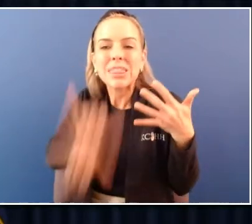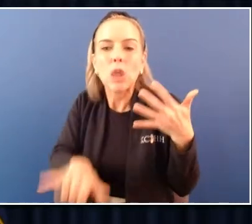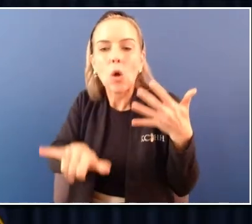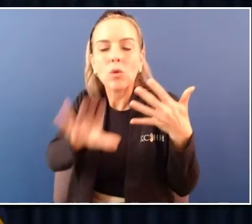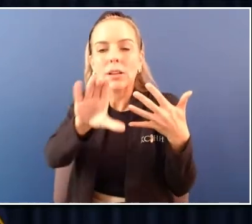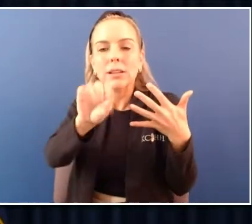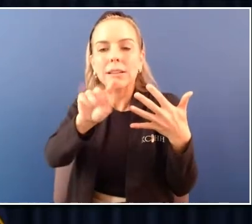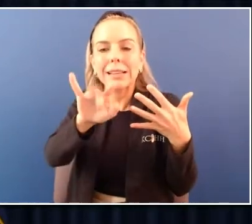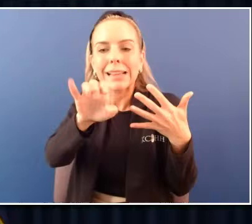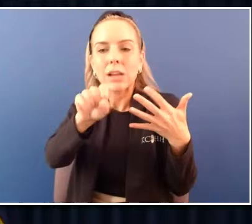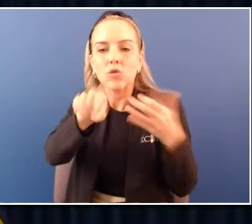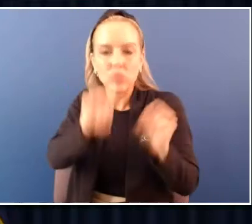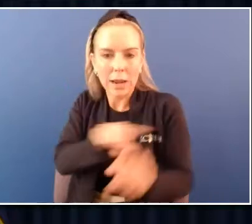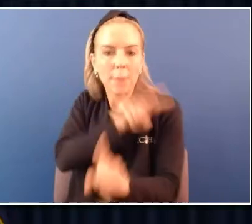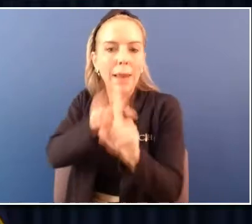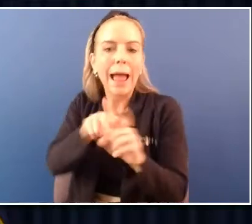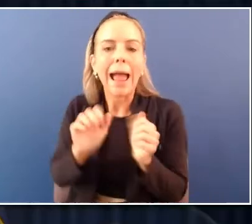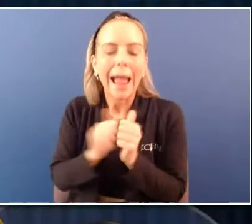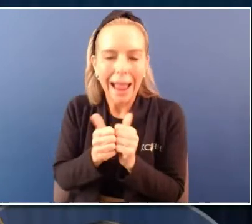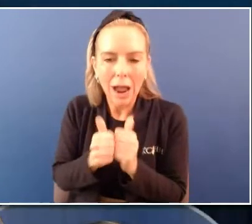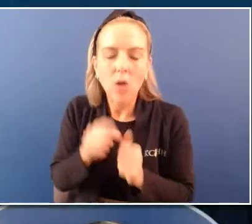following ways. You can visit